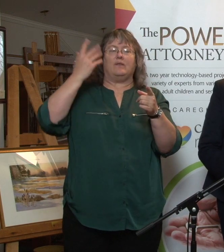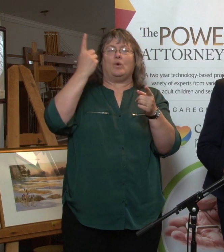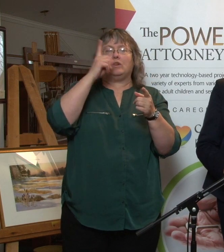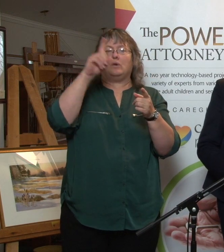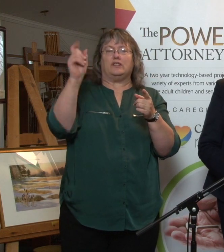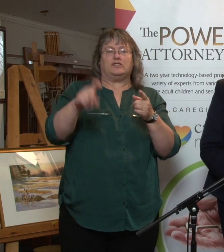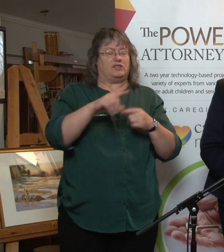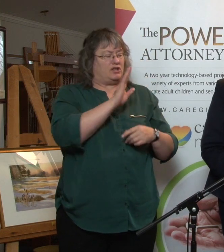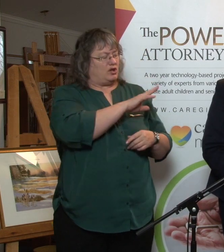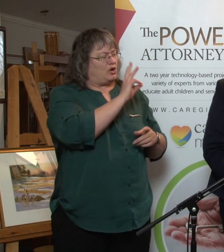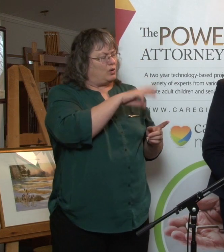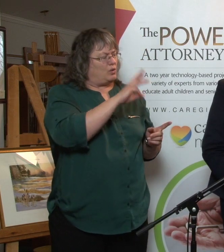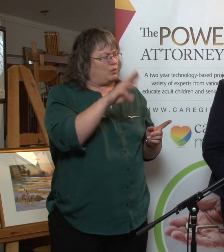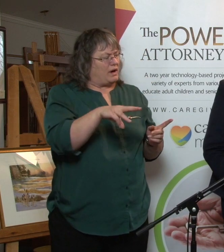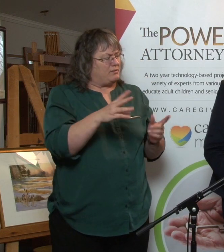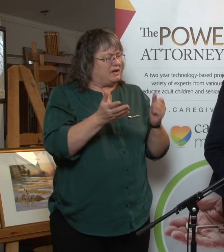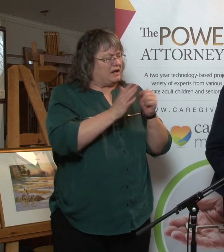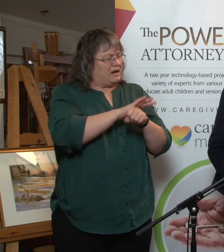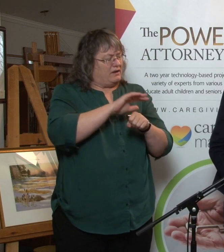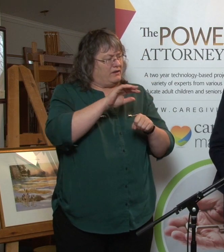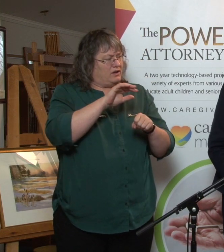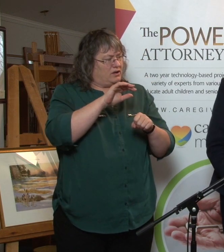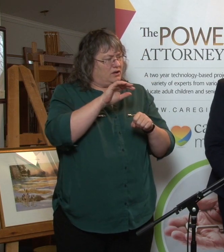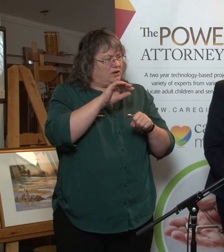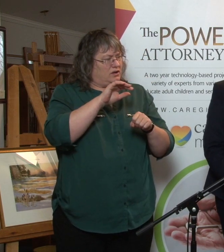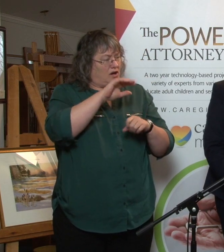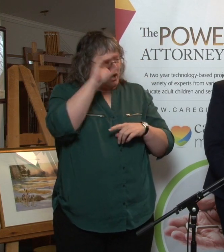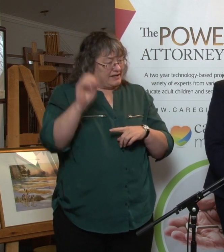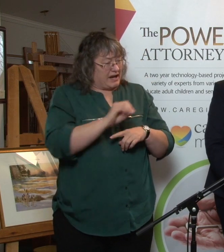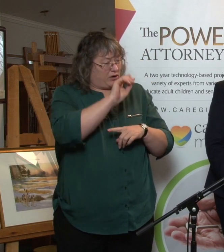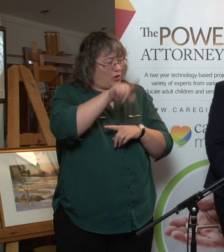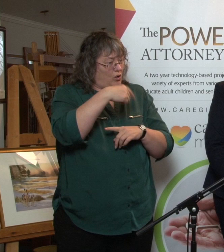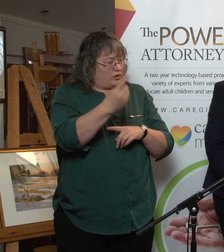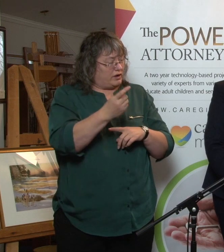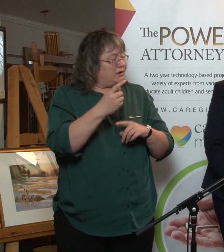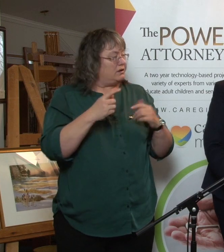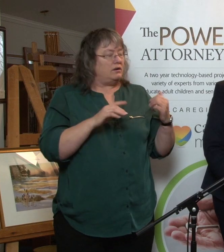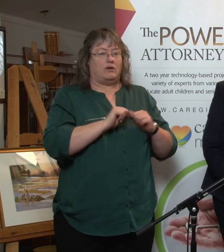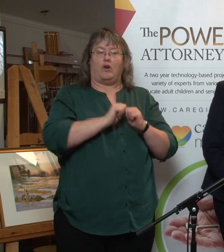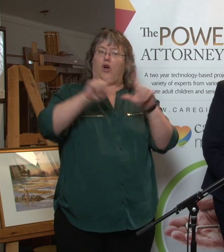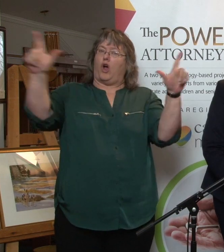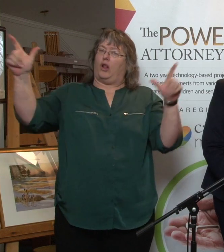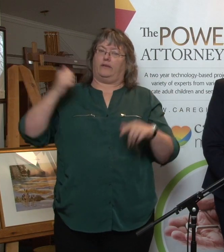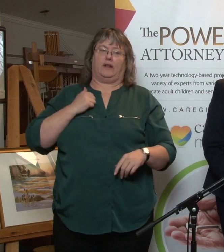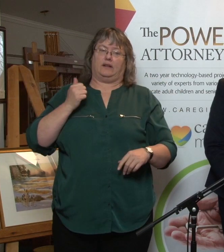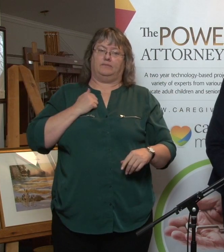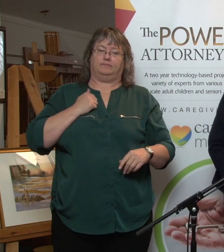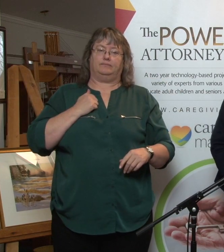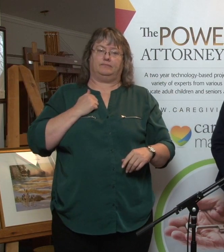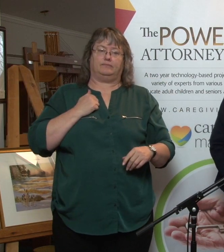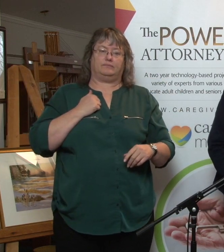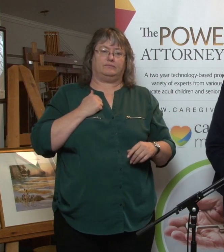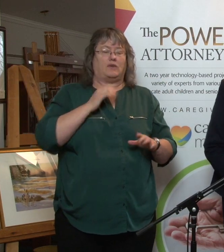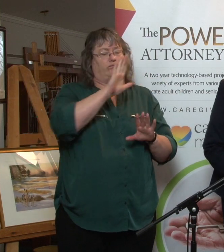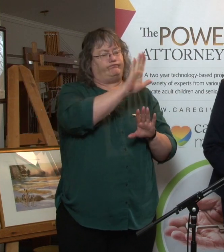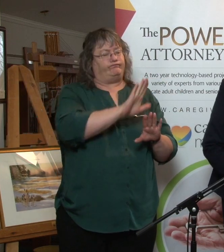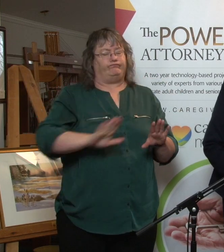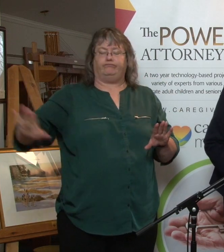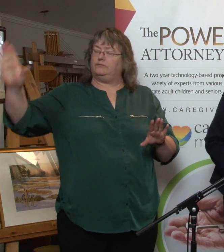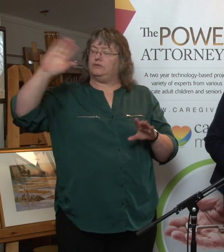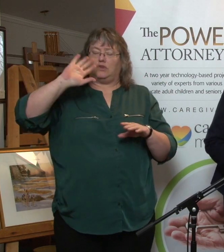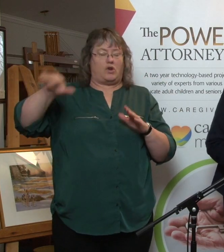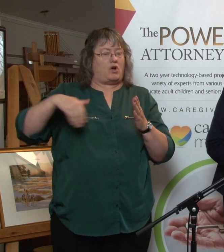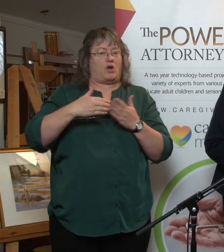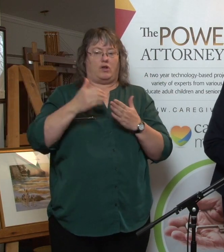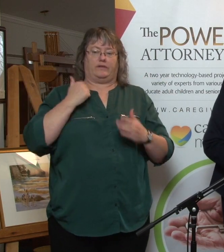Does your website cover other areas other than Ontario? Right across Canada. Across Canada? Our website is now geared to